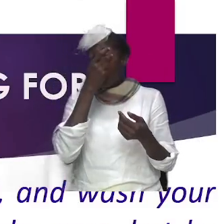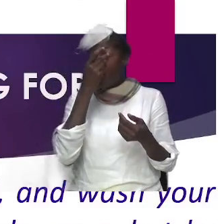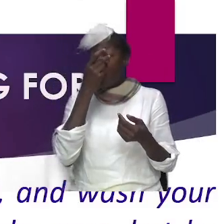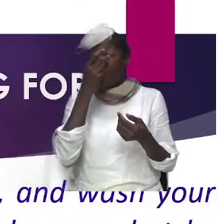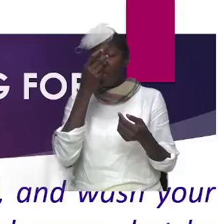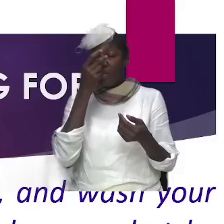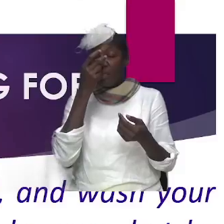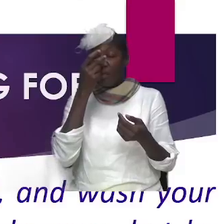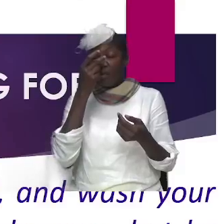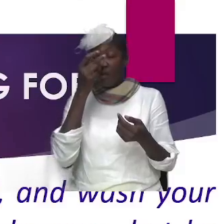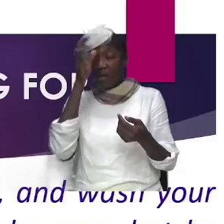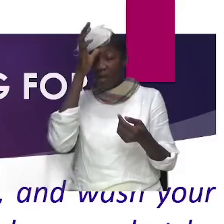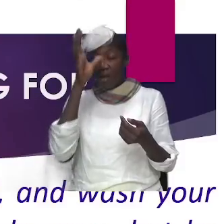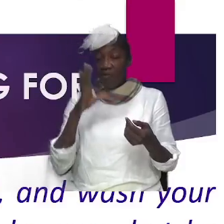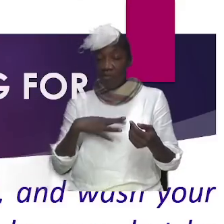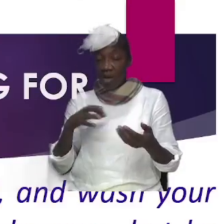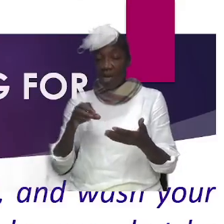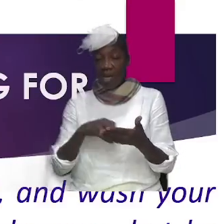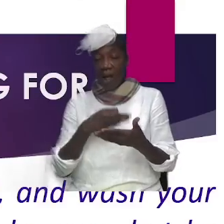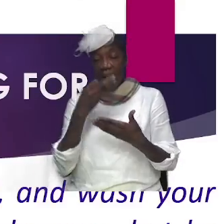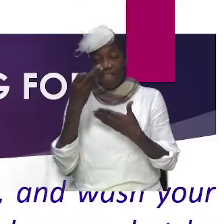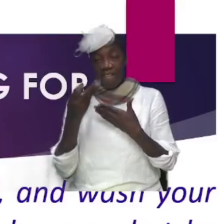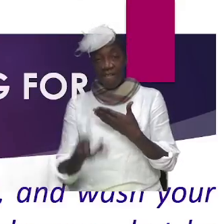and fail